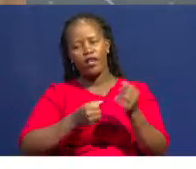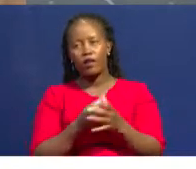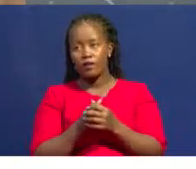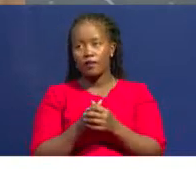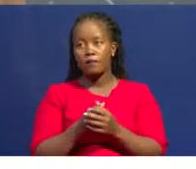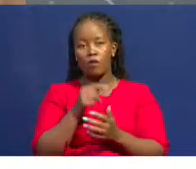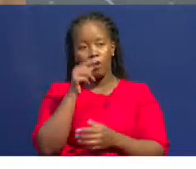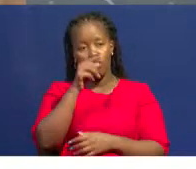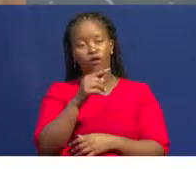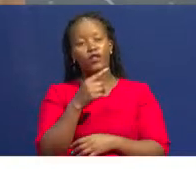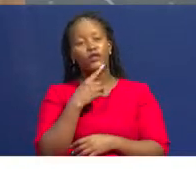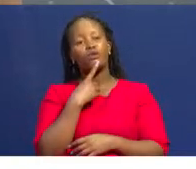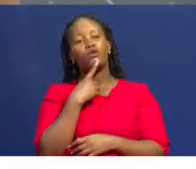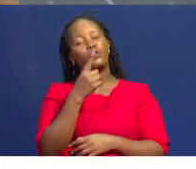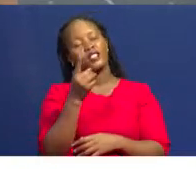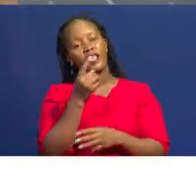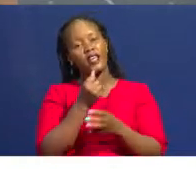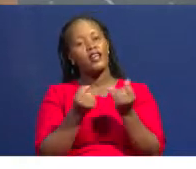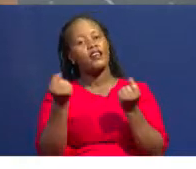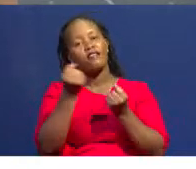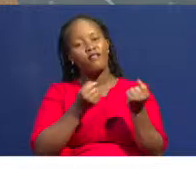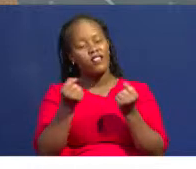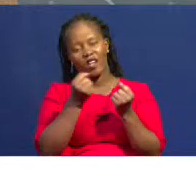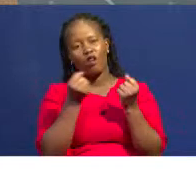you to call a vehicle unroadworthy.